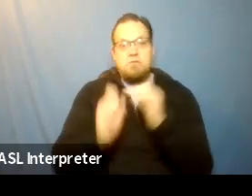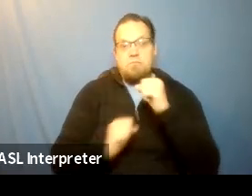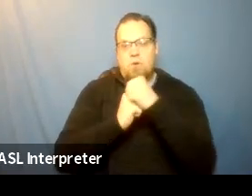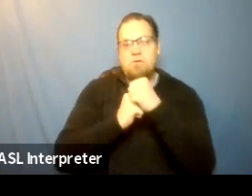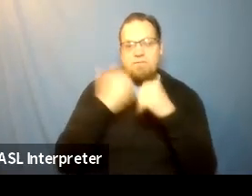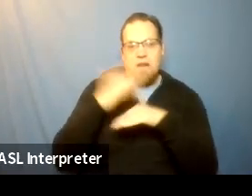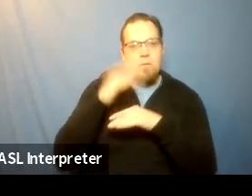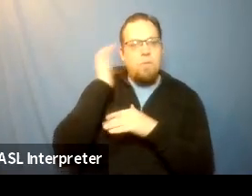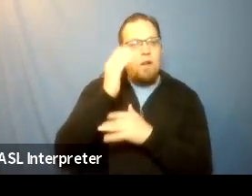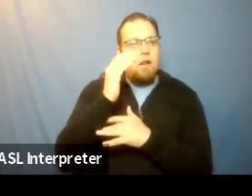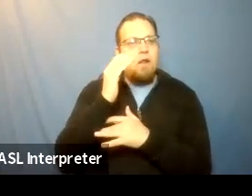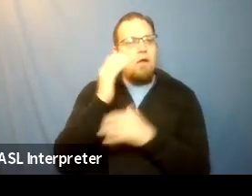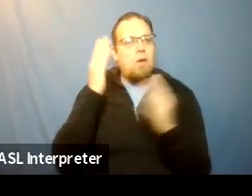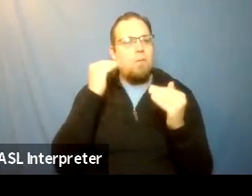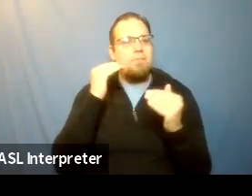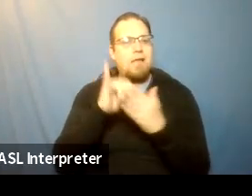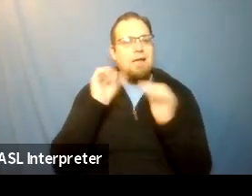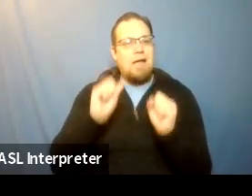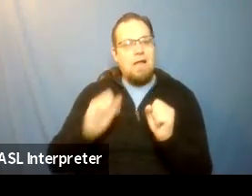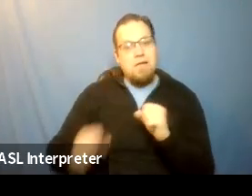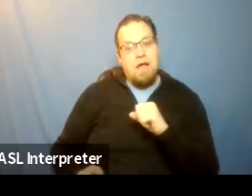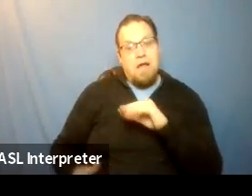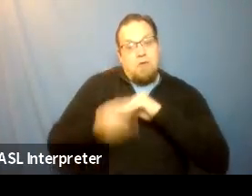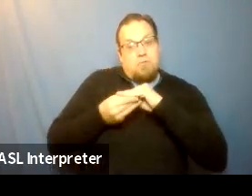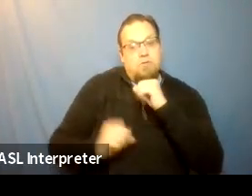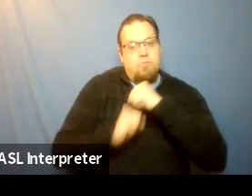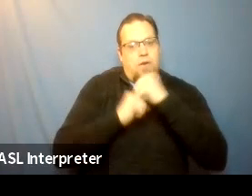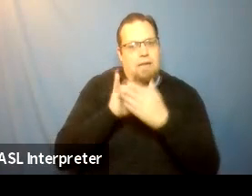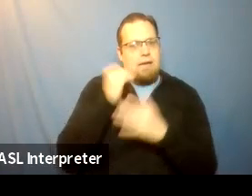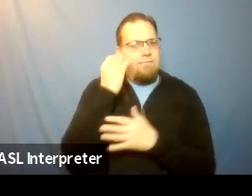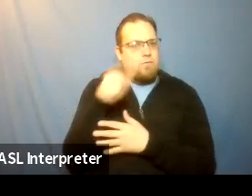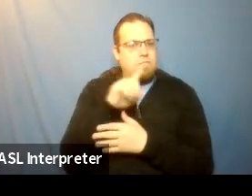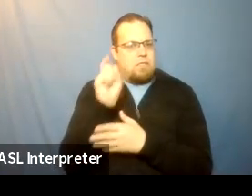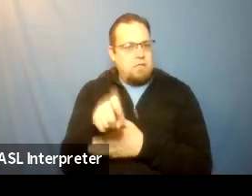available. We hope to be able to provide still extra support for students that may need it.